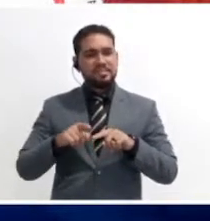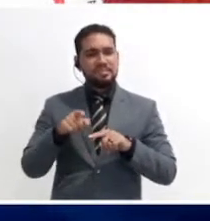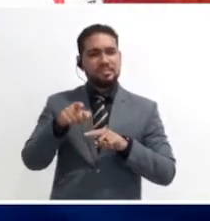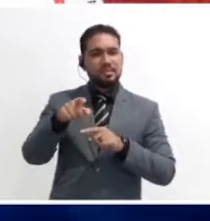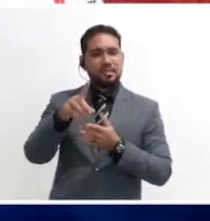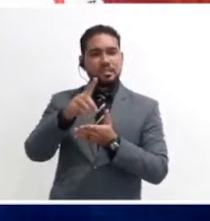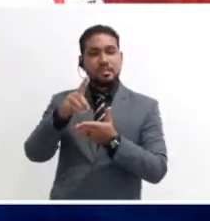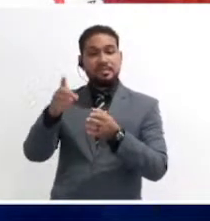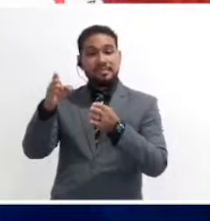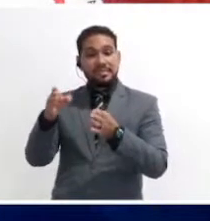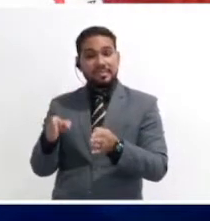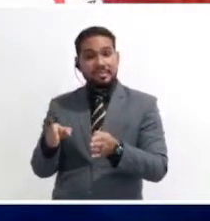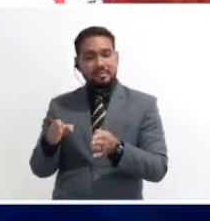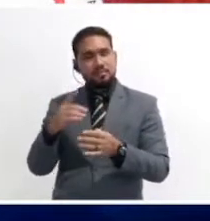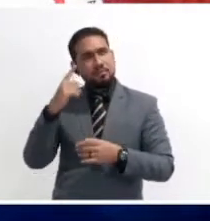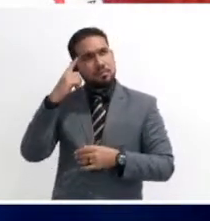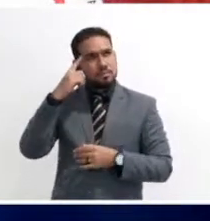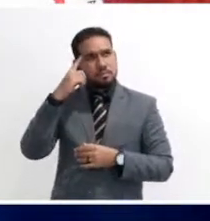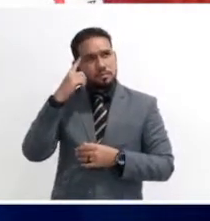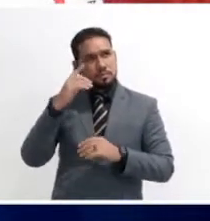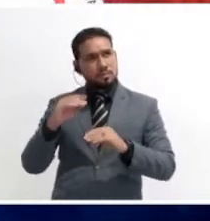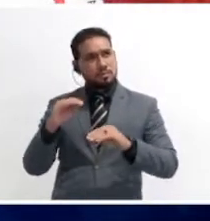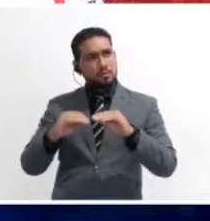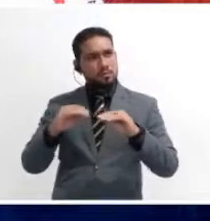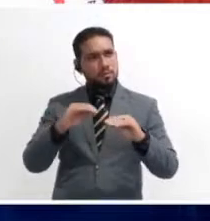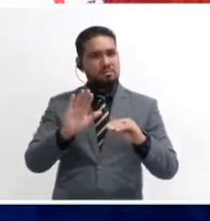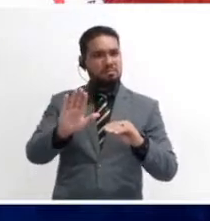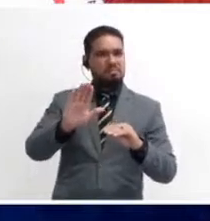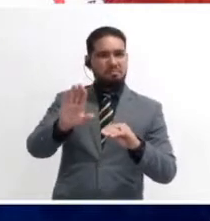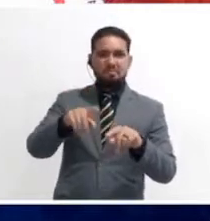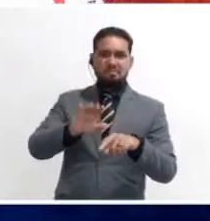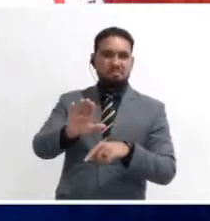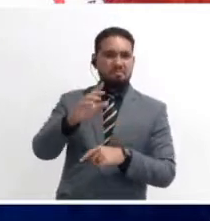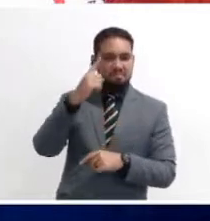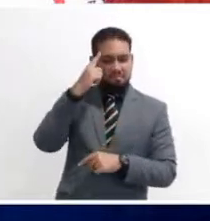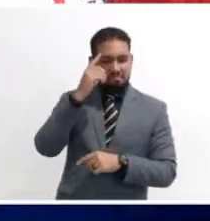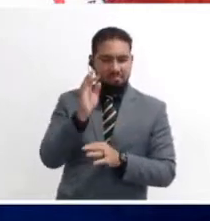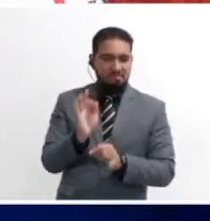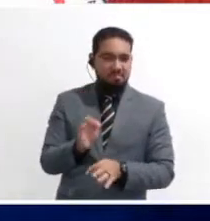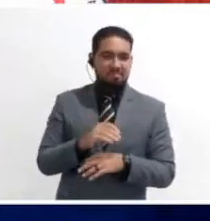packaging engineers what can be done with any of these packaging technologies.